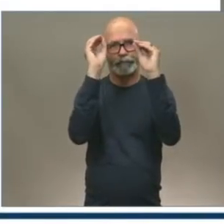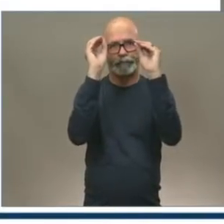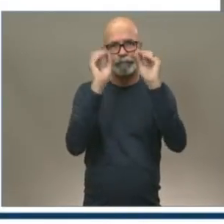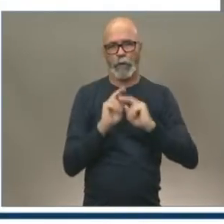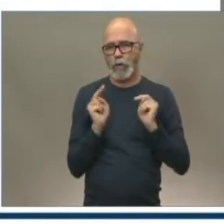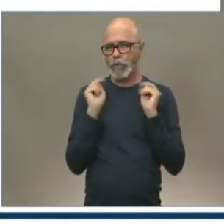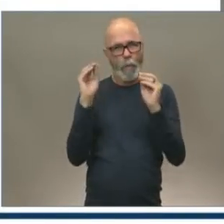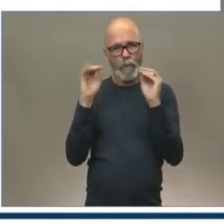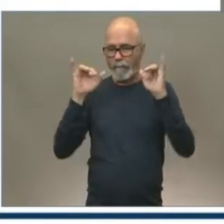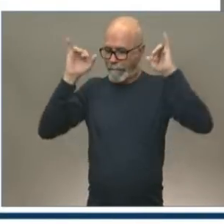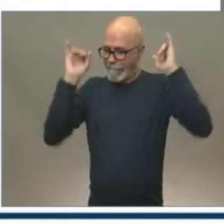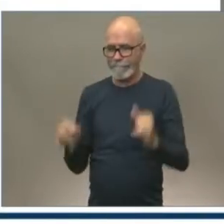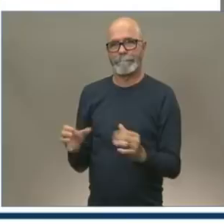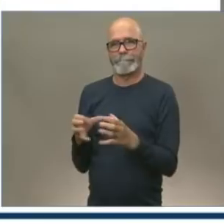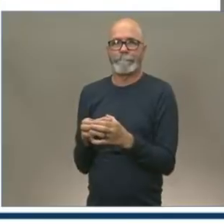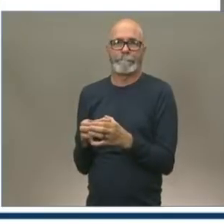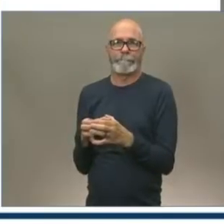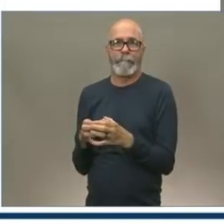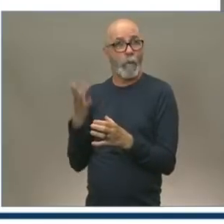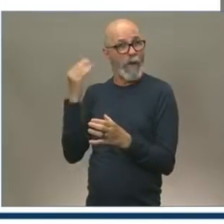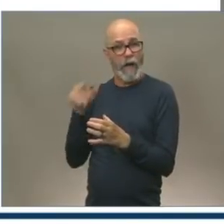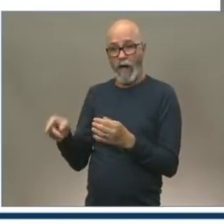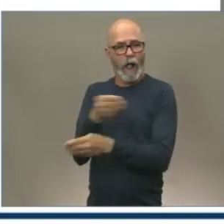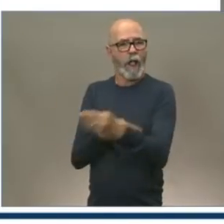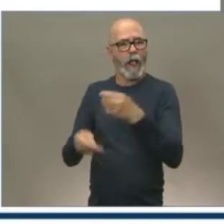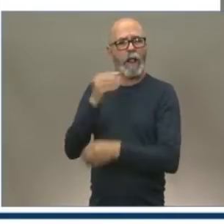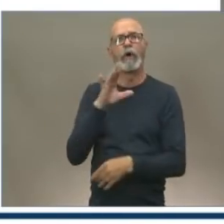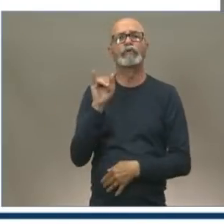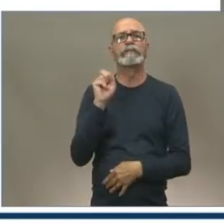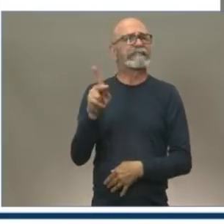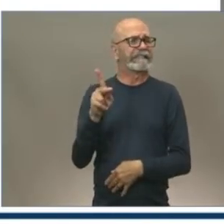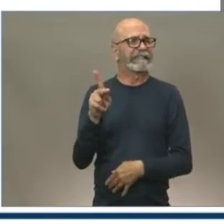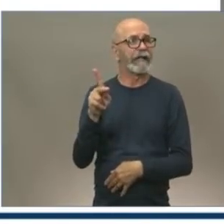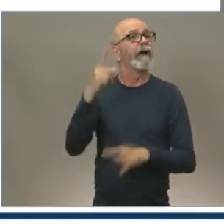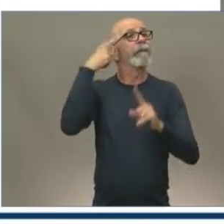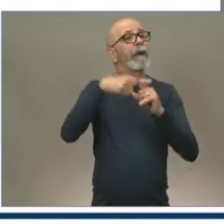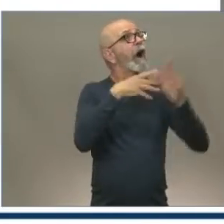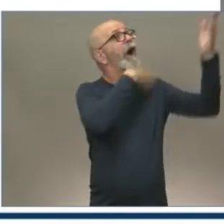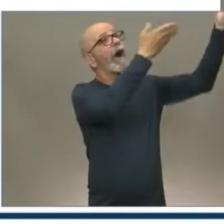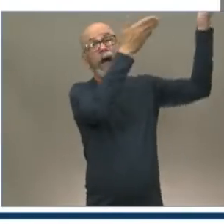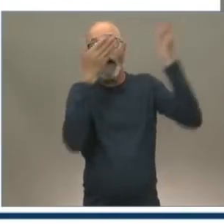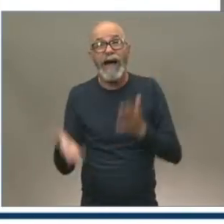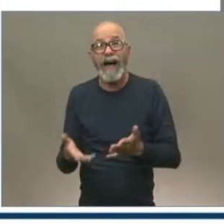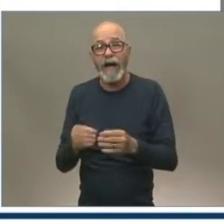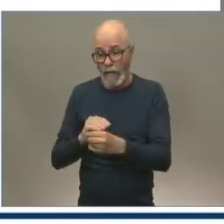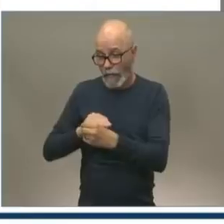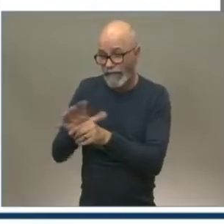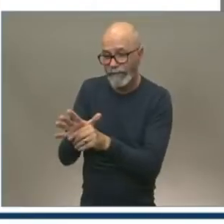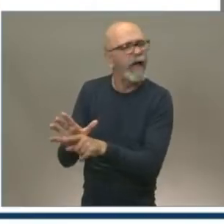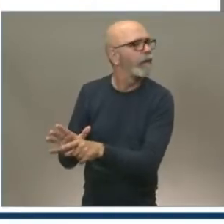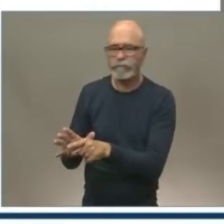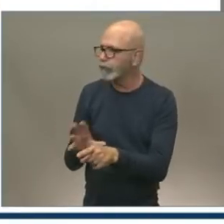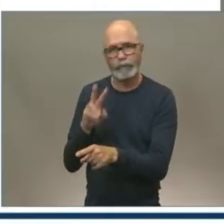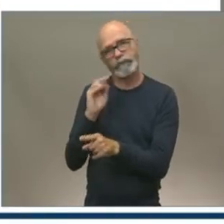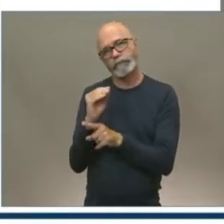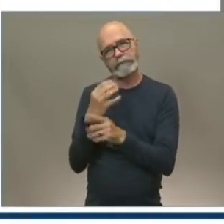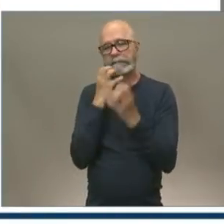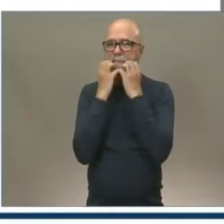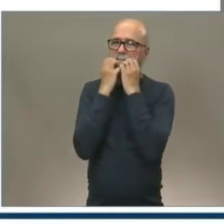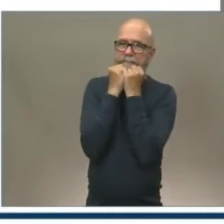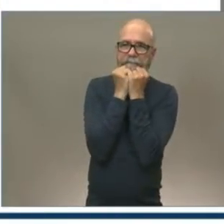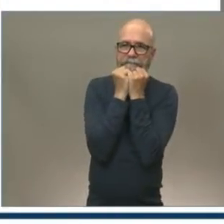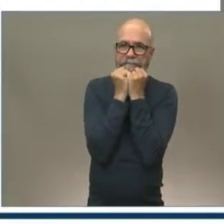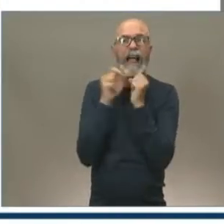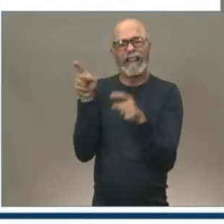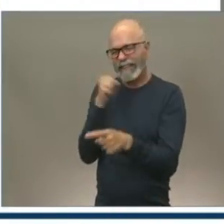present a risk of bringing COVID and then transmitting it into Nova Scotia, with all the very strict protocols